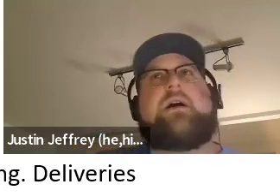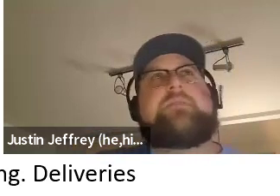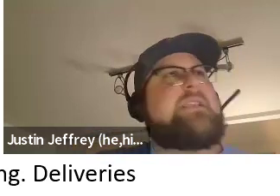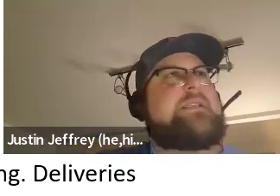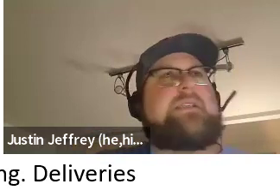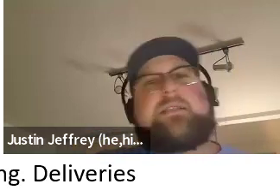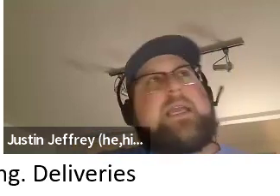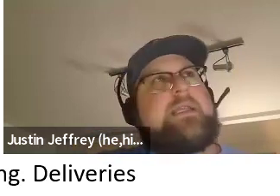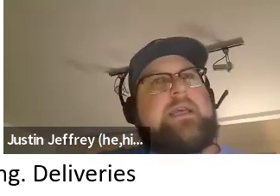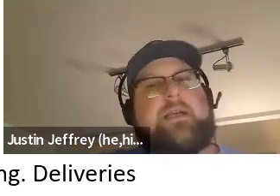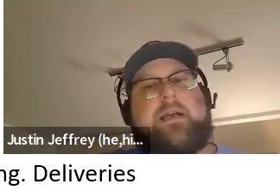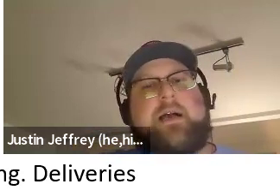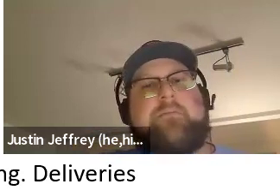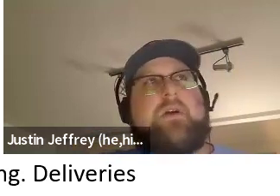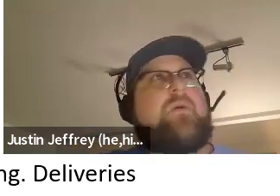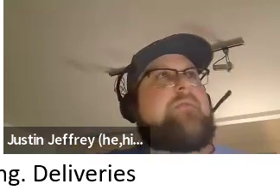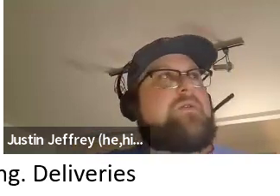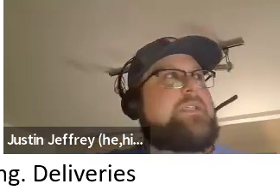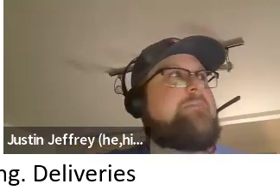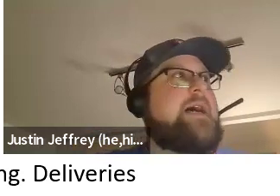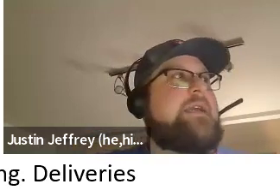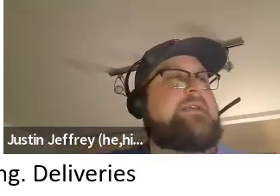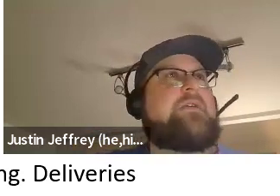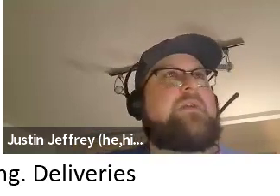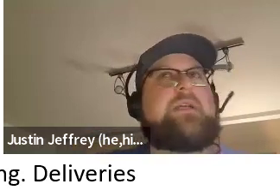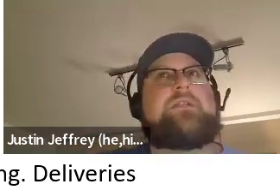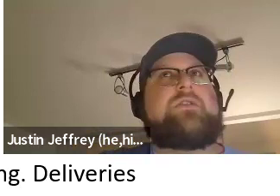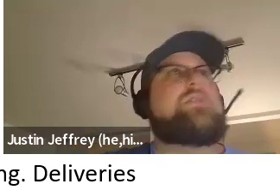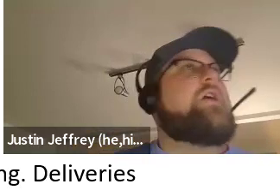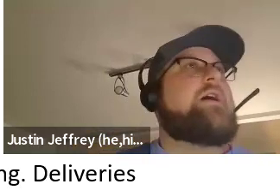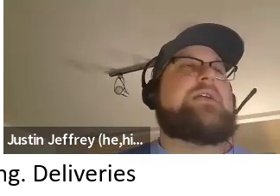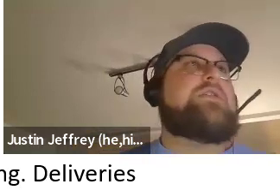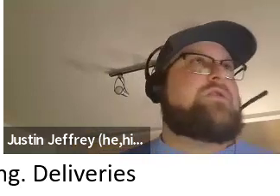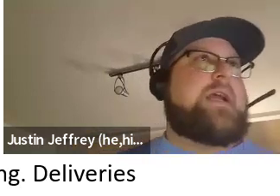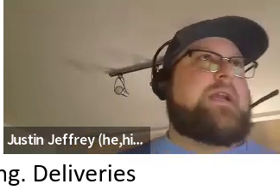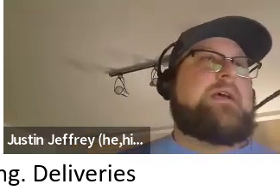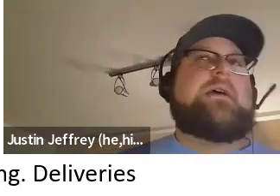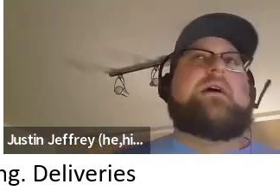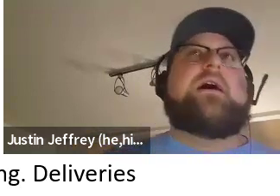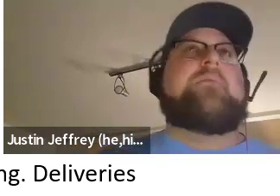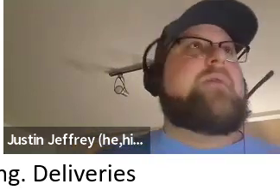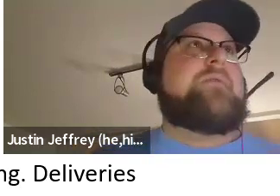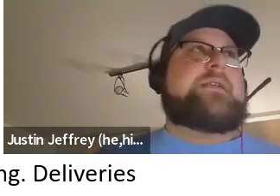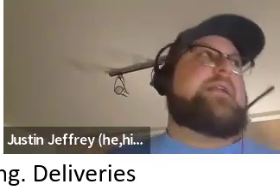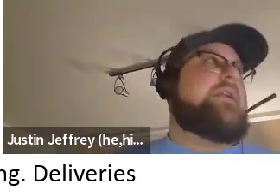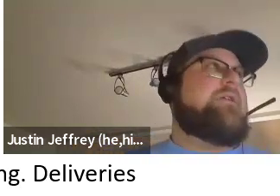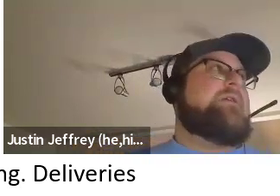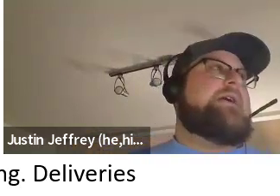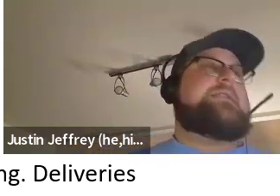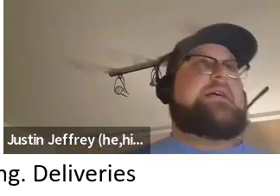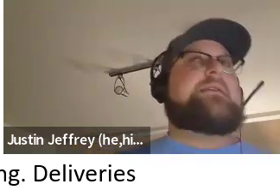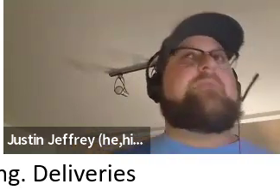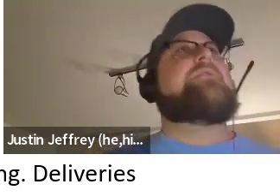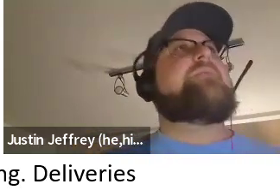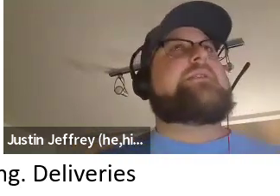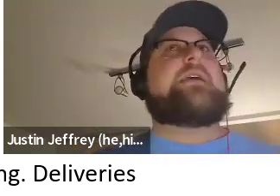preventions, statistics, anything, we have a whole team behind us that are willing to talk and to train around this. And I know